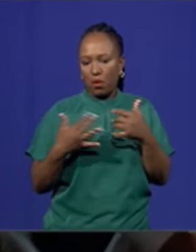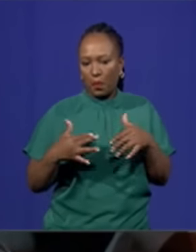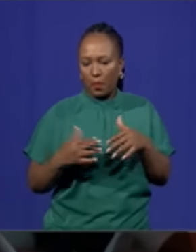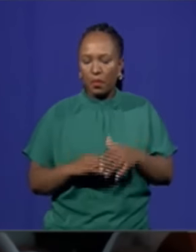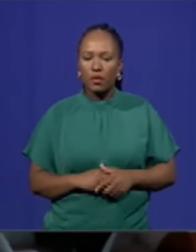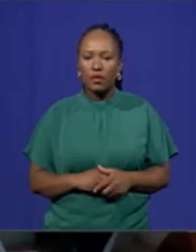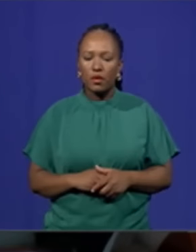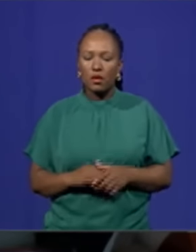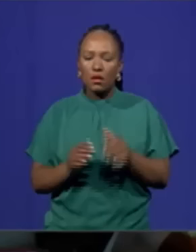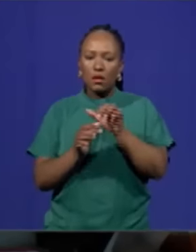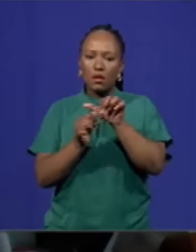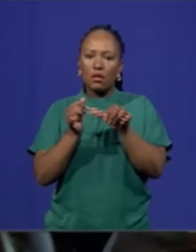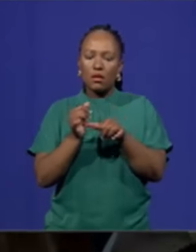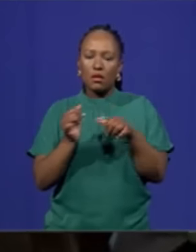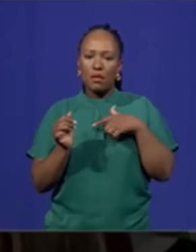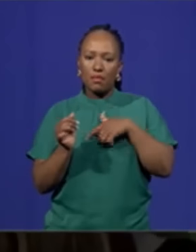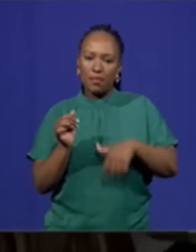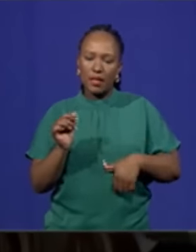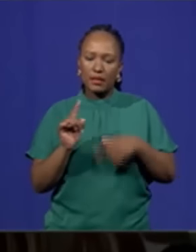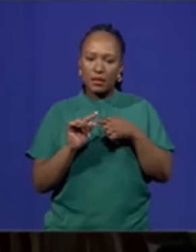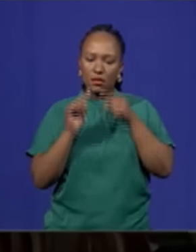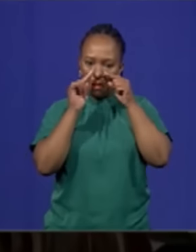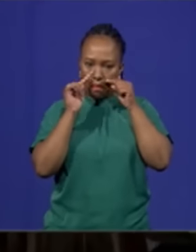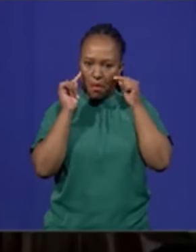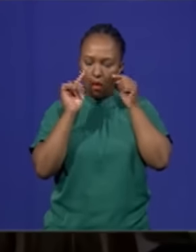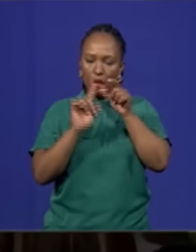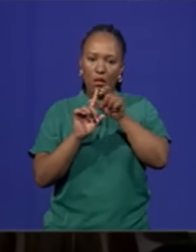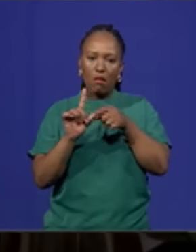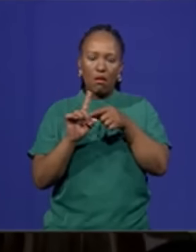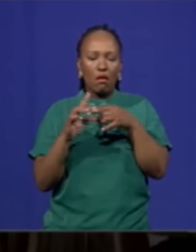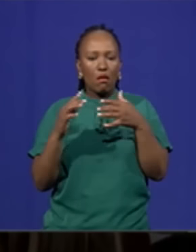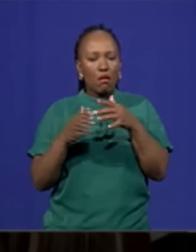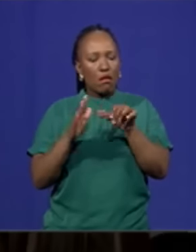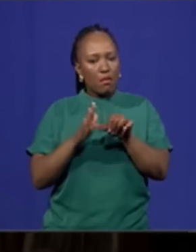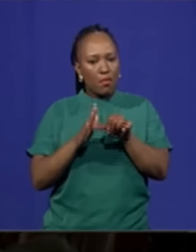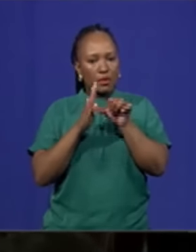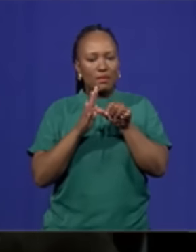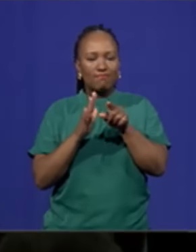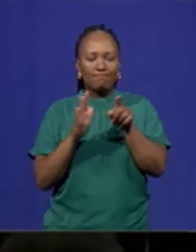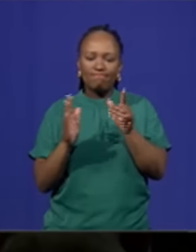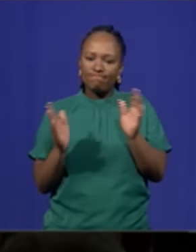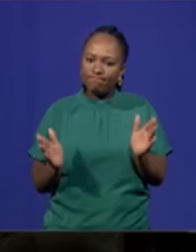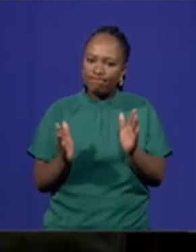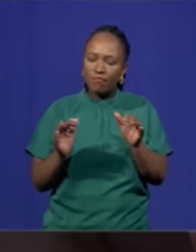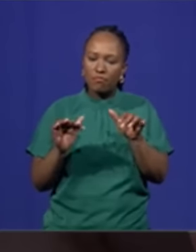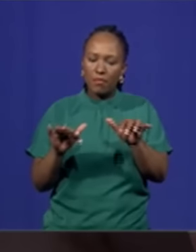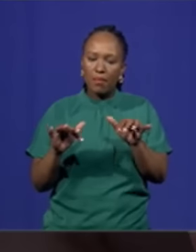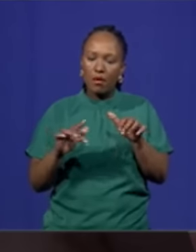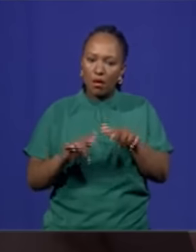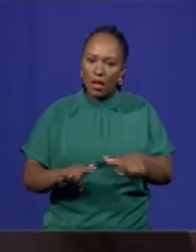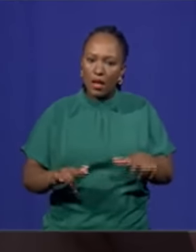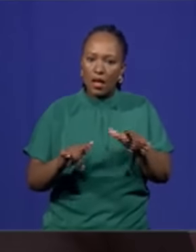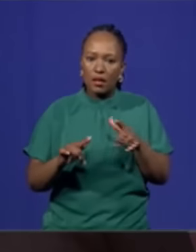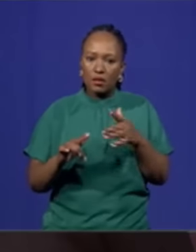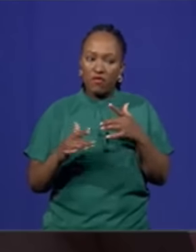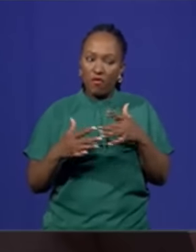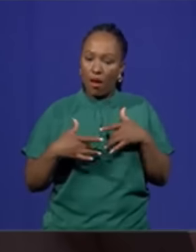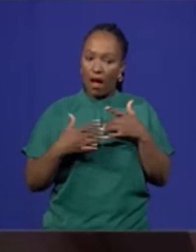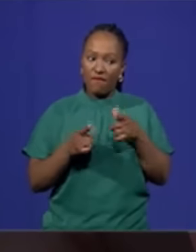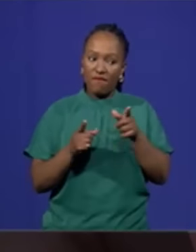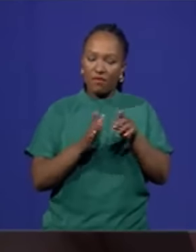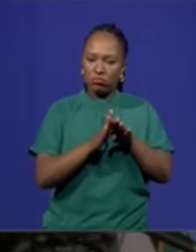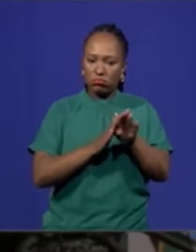Motlatsa mopresidente Paul Mashatile a re kgato eno e botlhokwa mme o rotloeditse baamogedi ba lefatshe go dira ka natla go tlhabolola matshelo a botlhe